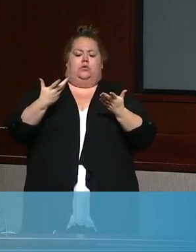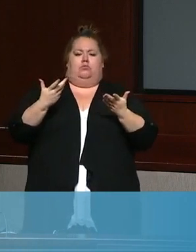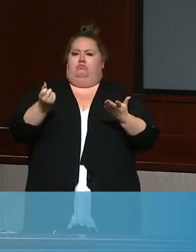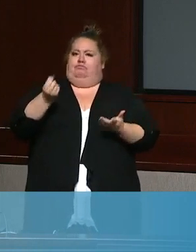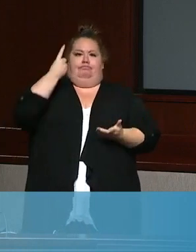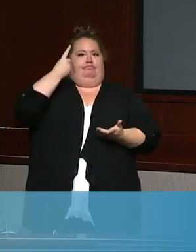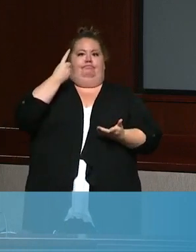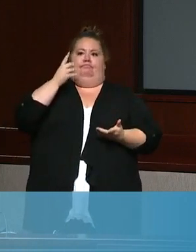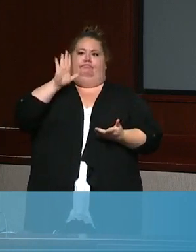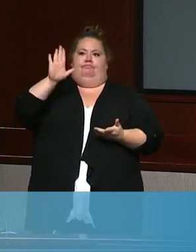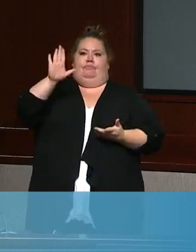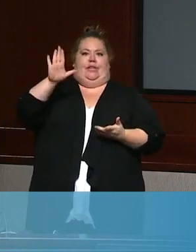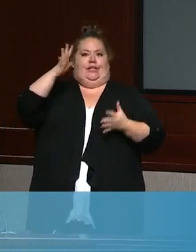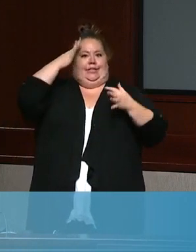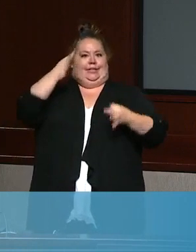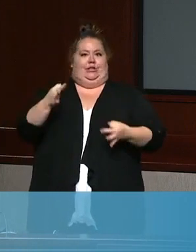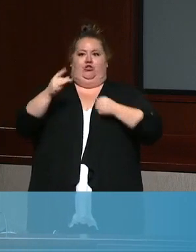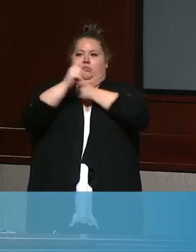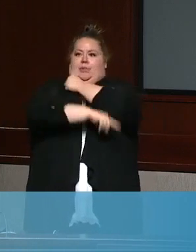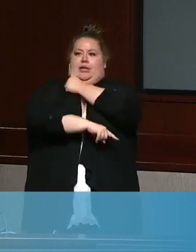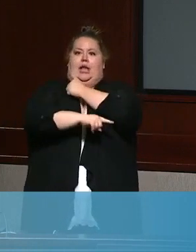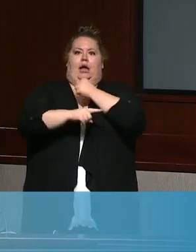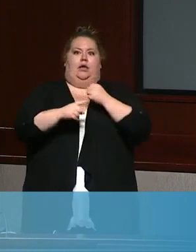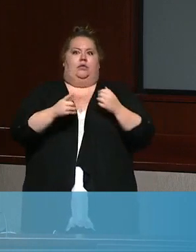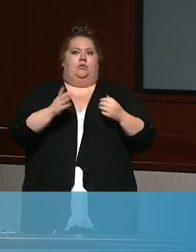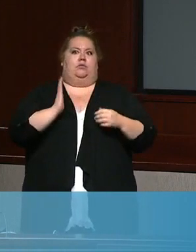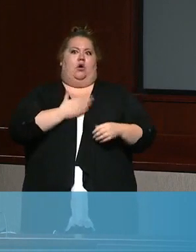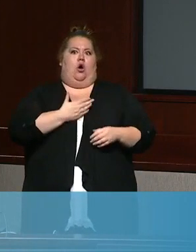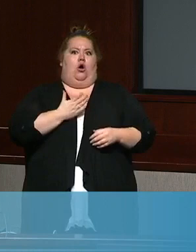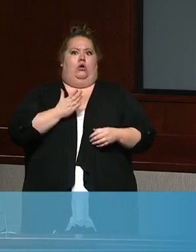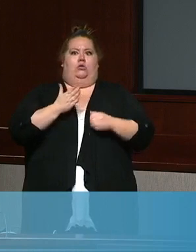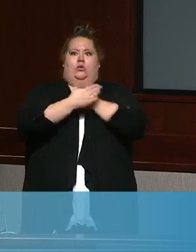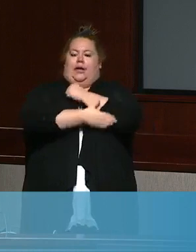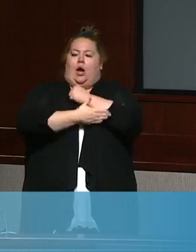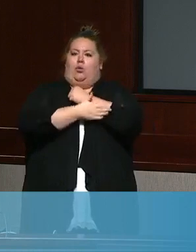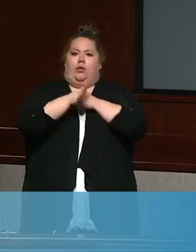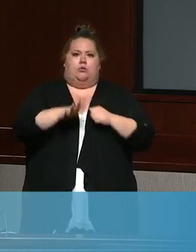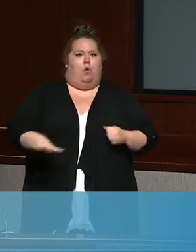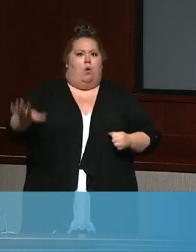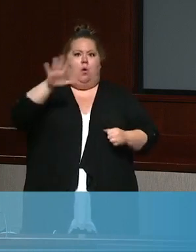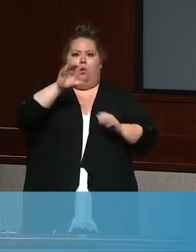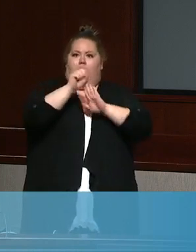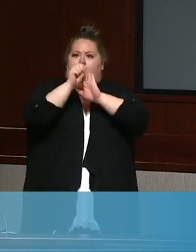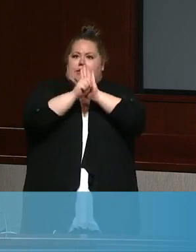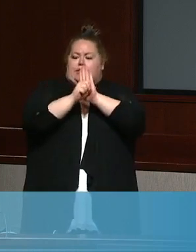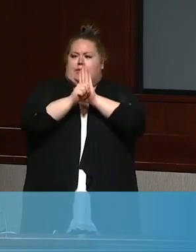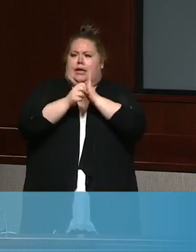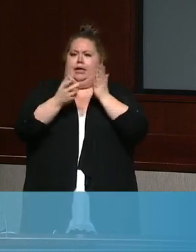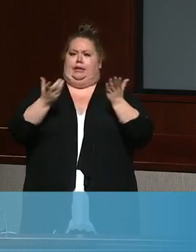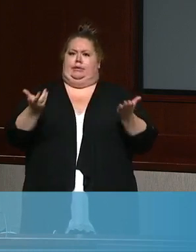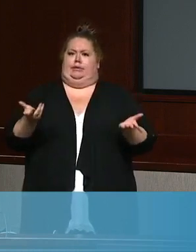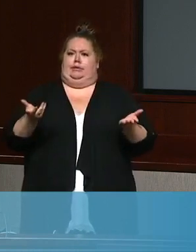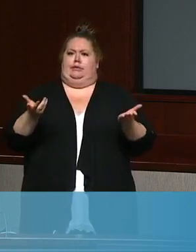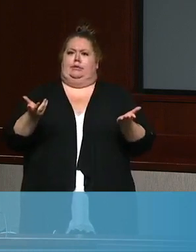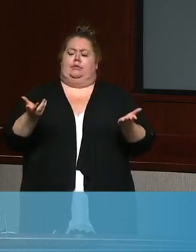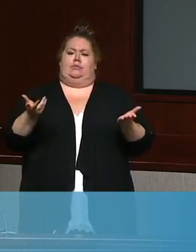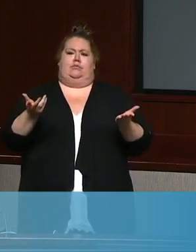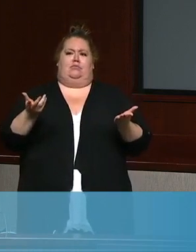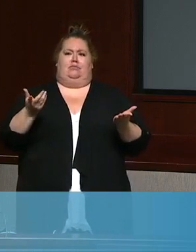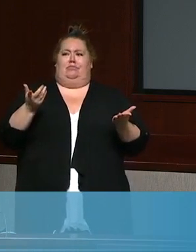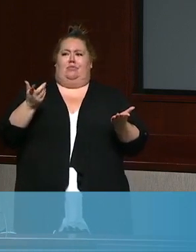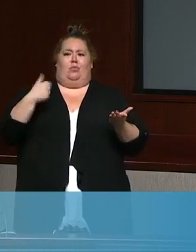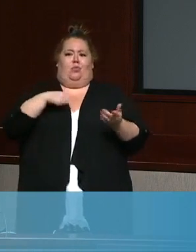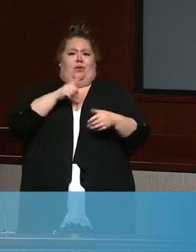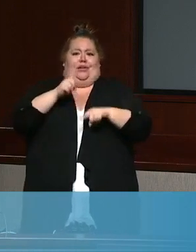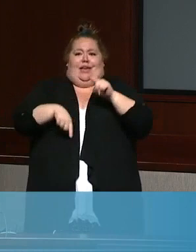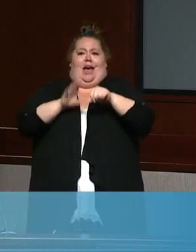is penalizing folks and counties across the state for a completely voluntary action by residents to go get